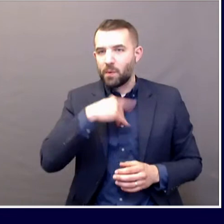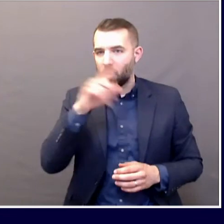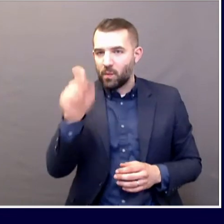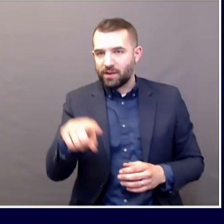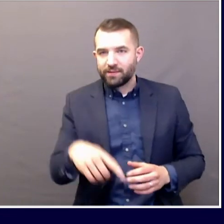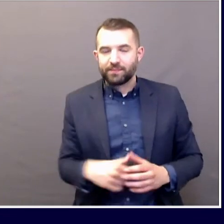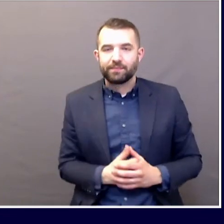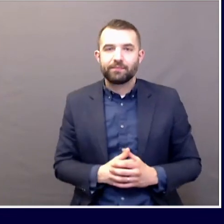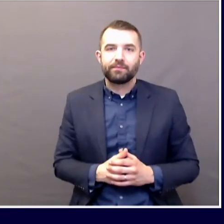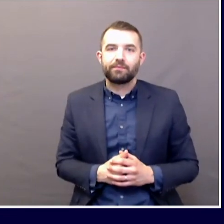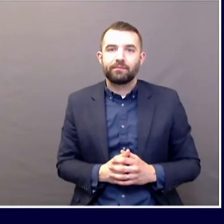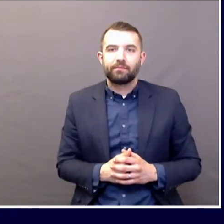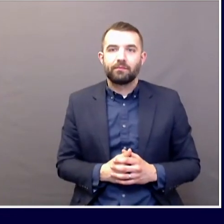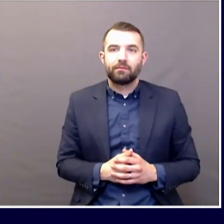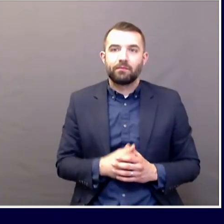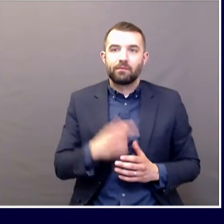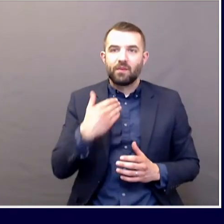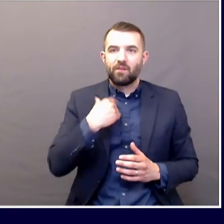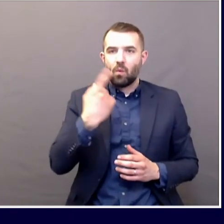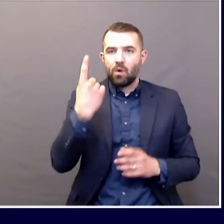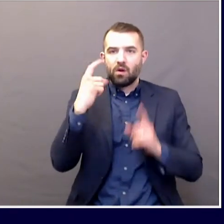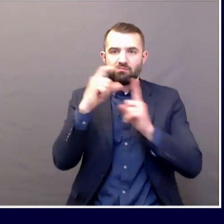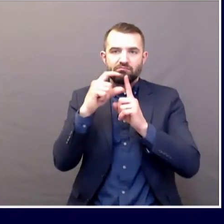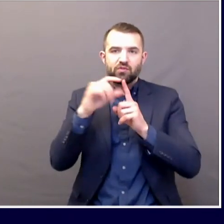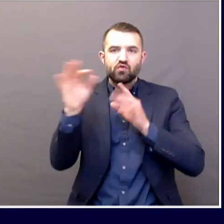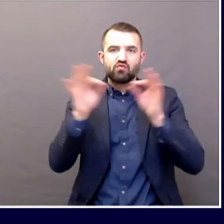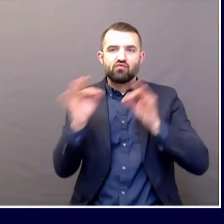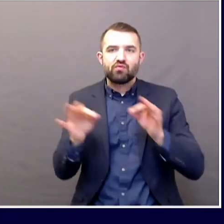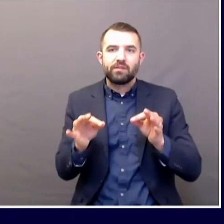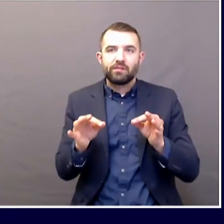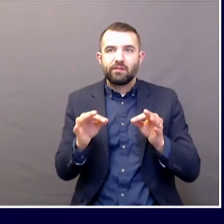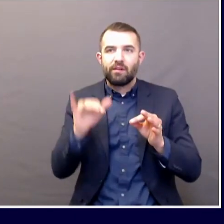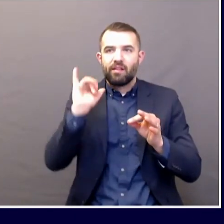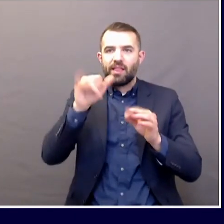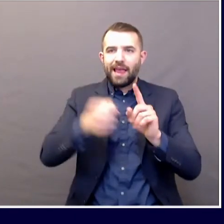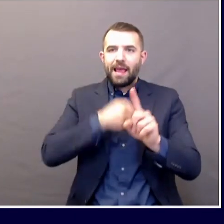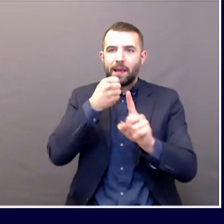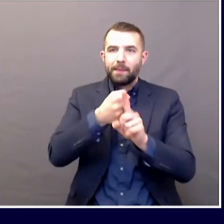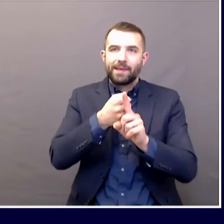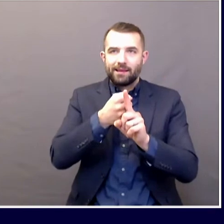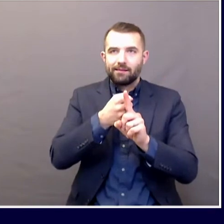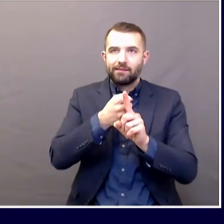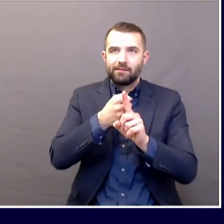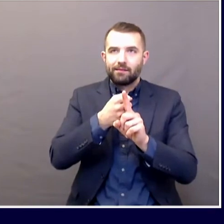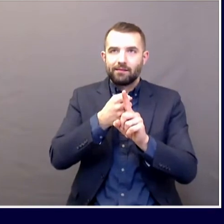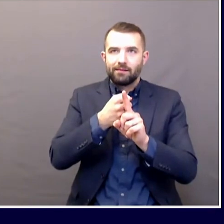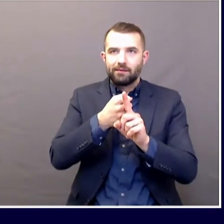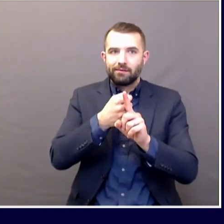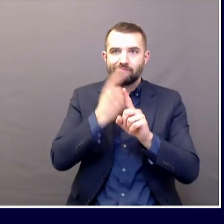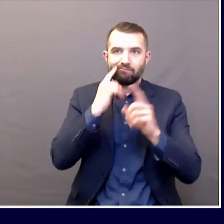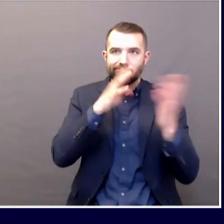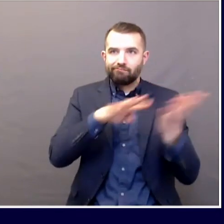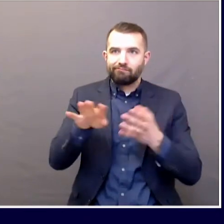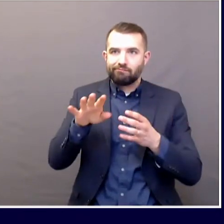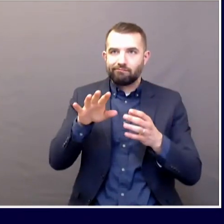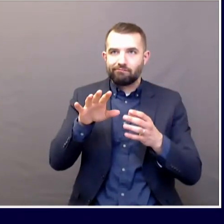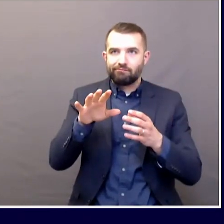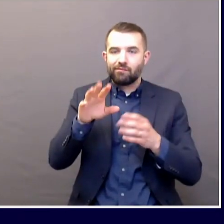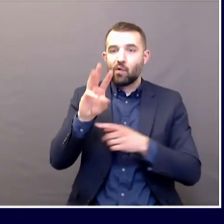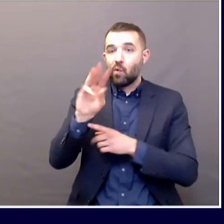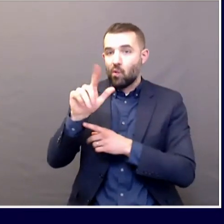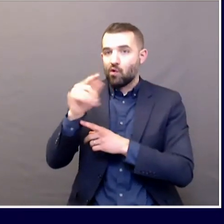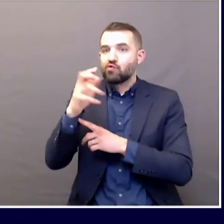there a certain word you would use to describe how much of an impact this is going to have on the vaccine plan? Yep, access is the